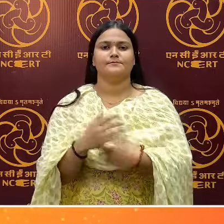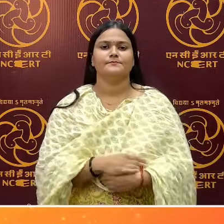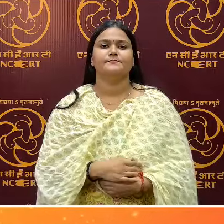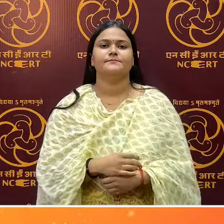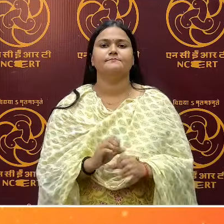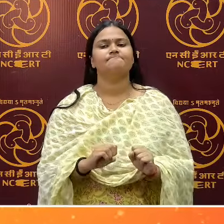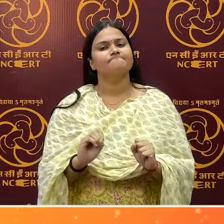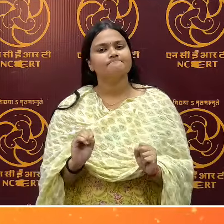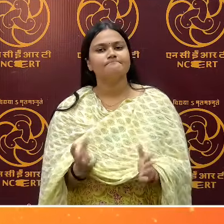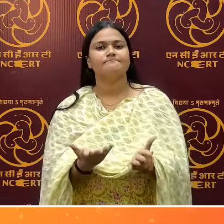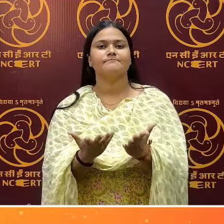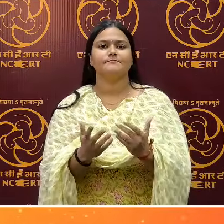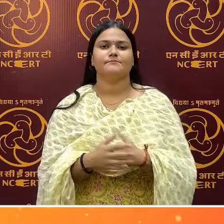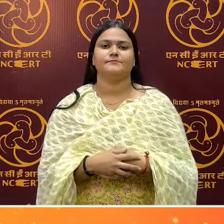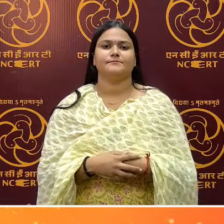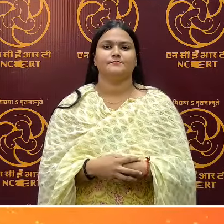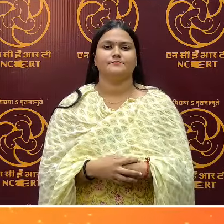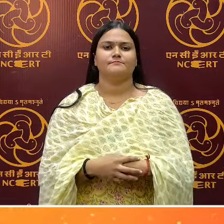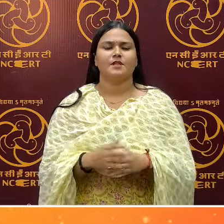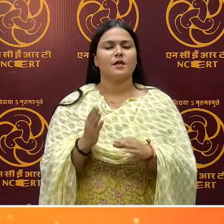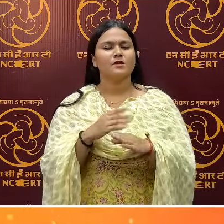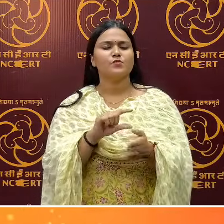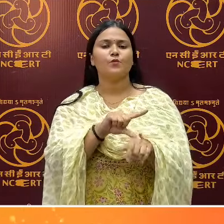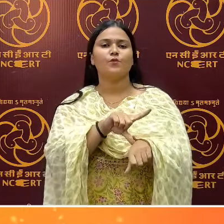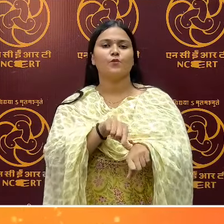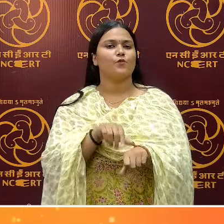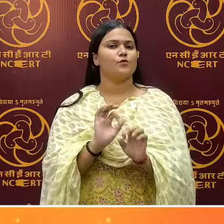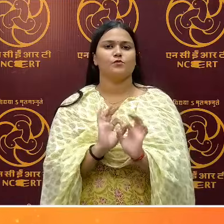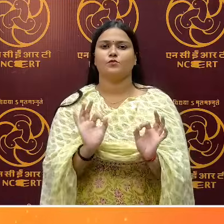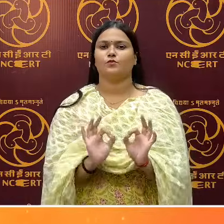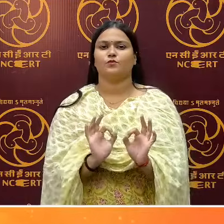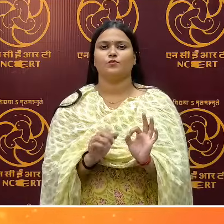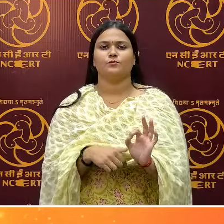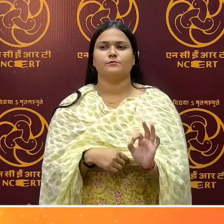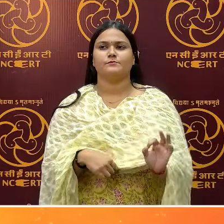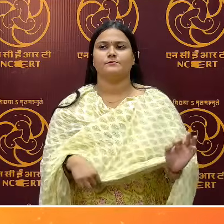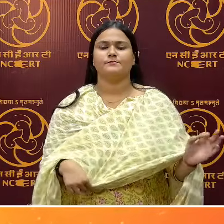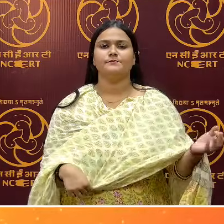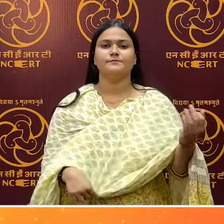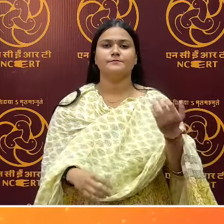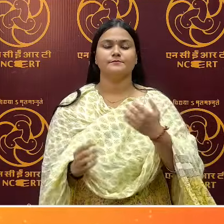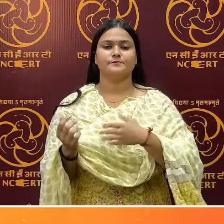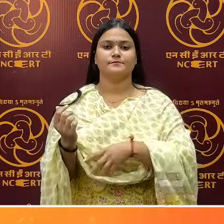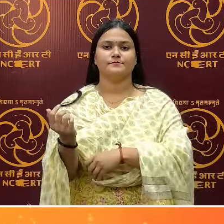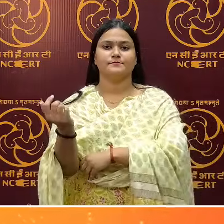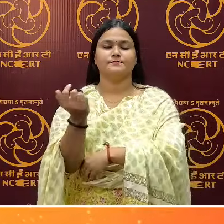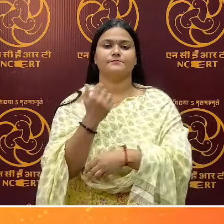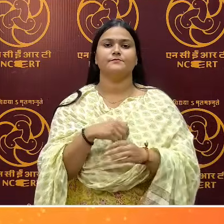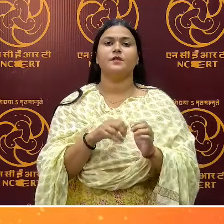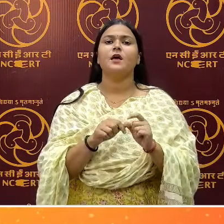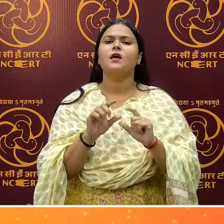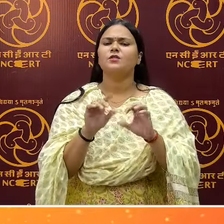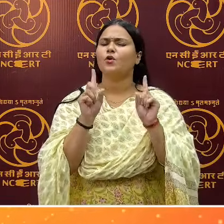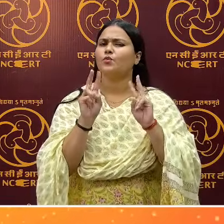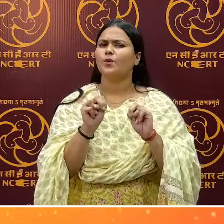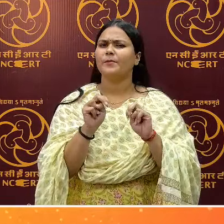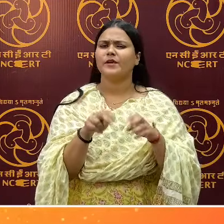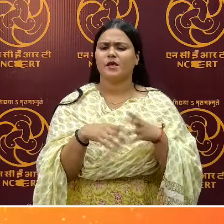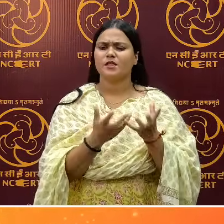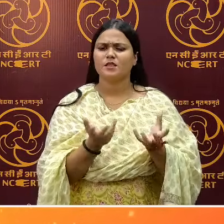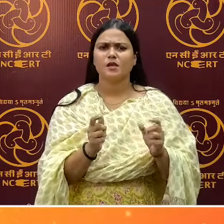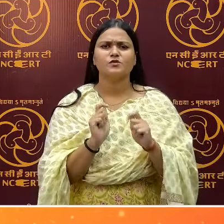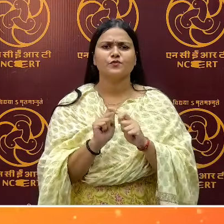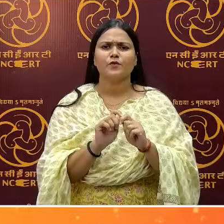begin this conversation without further ado, and I want to ask ma'am, so the topic is how things work. Yes, I would like